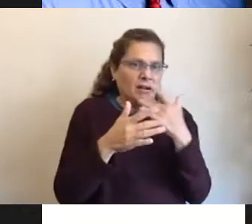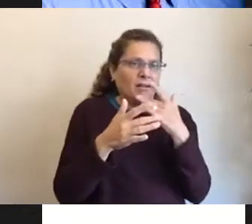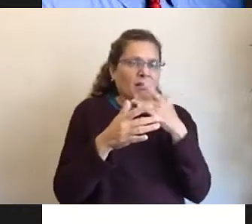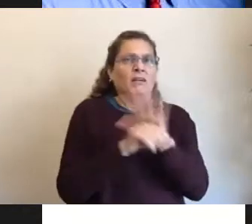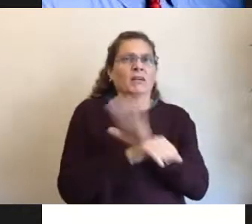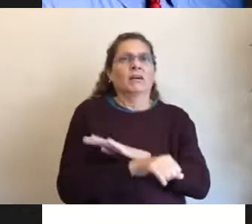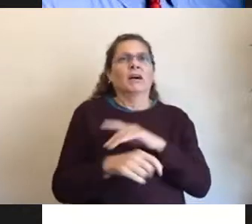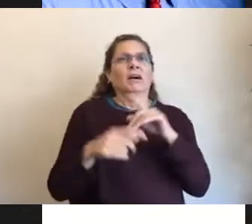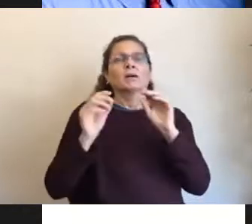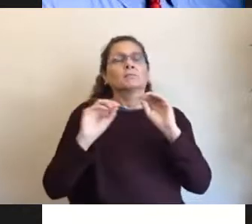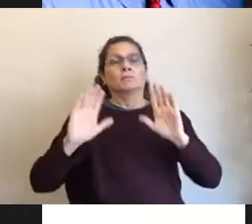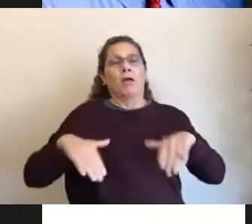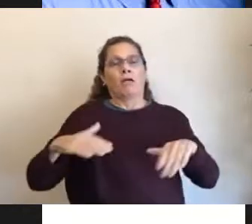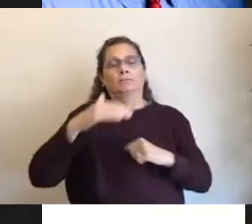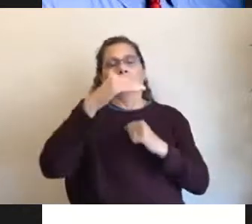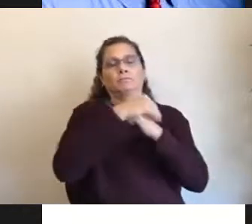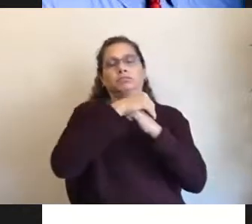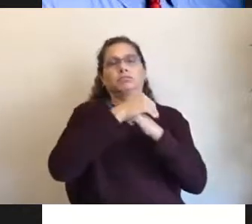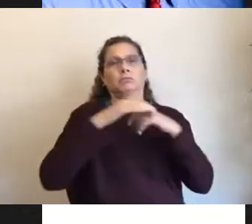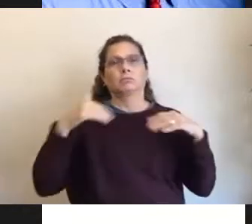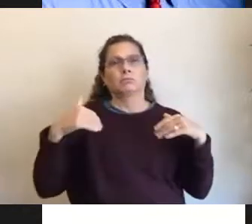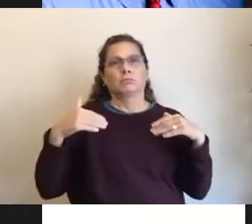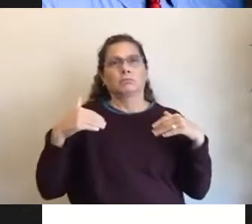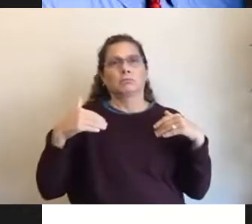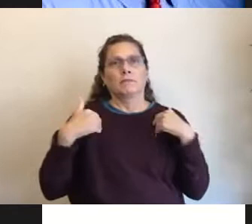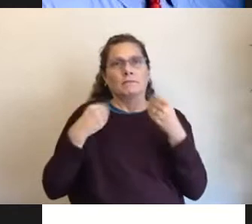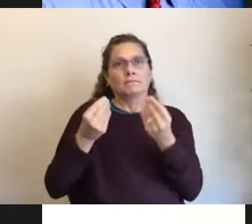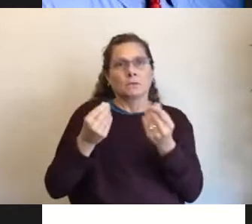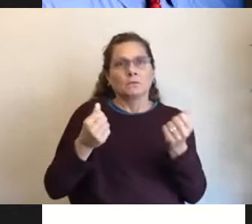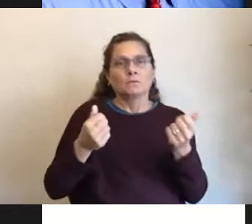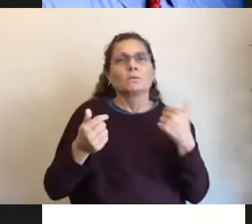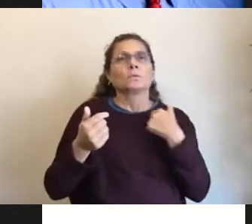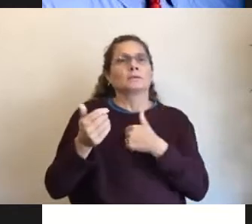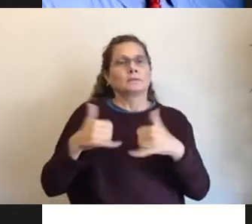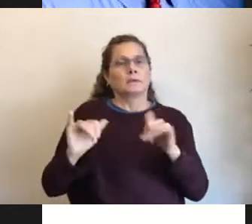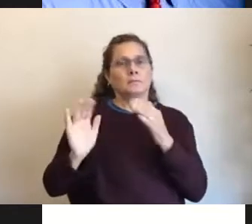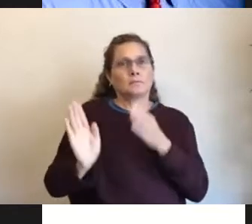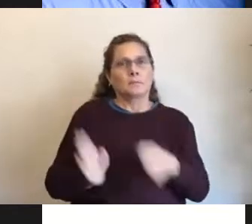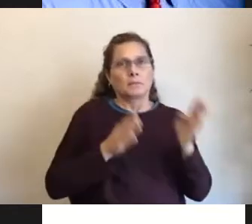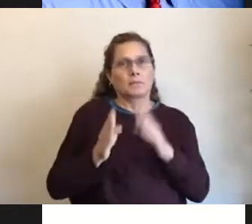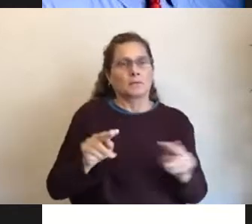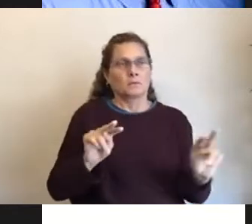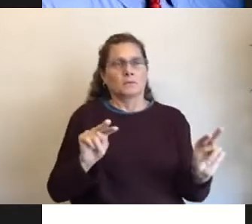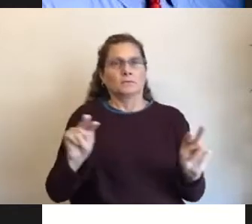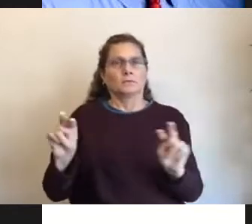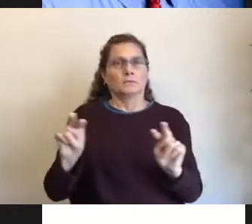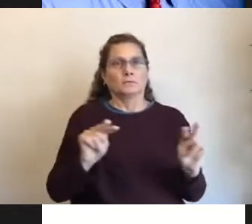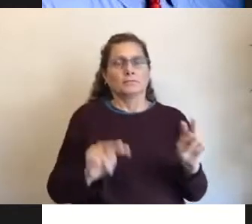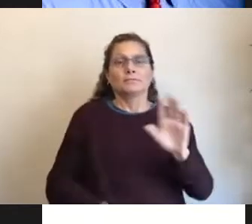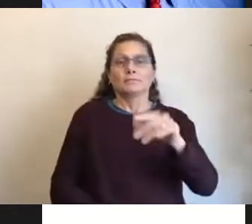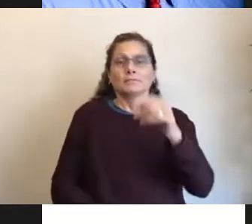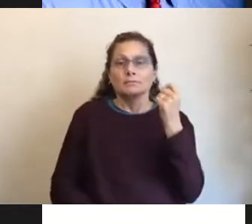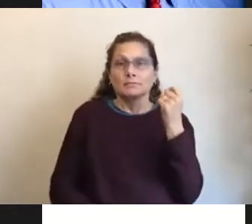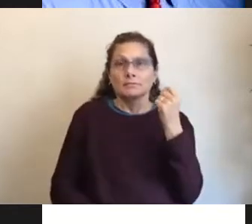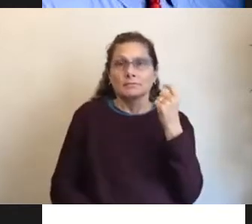the preparation that went into it, when that curve is not just a straight line, it's actually a line that's continuing to go upward. It's hard